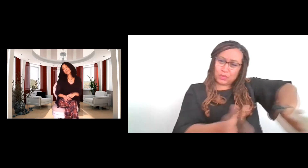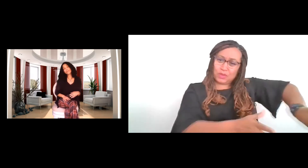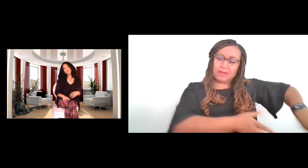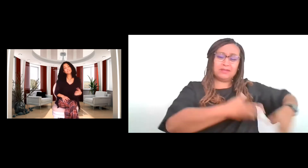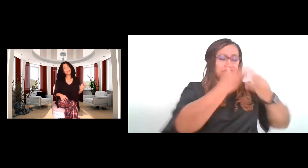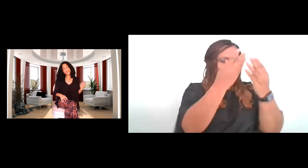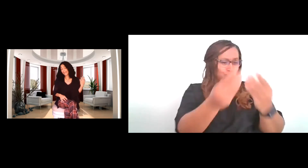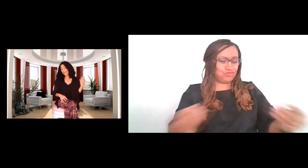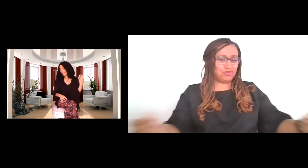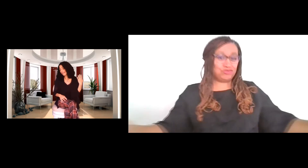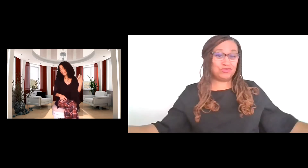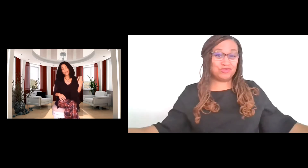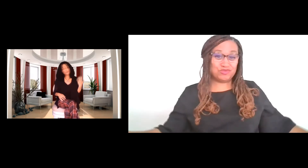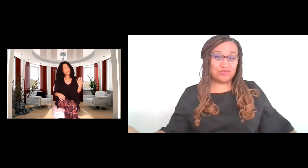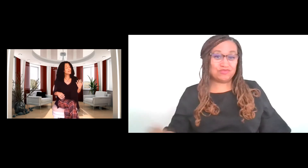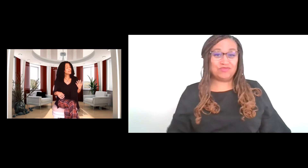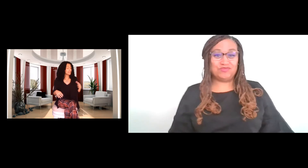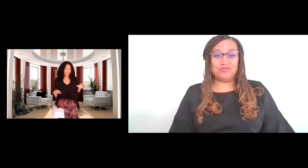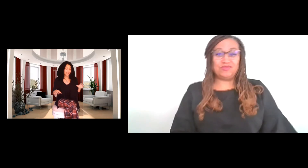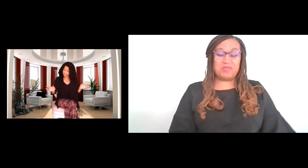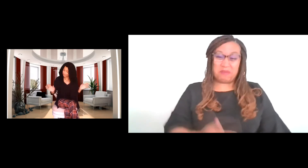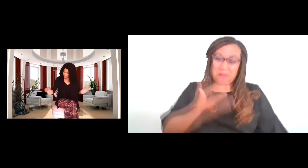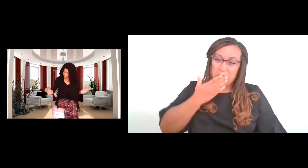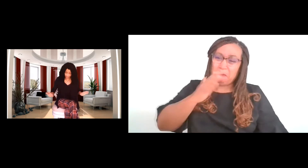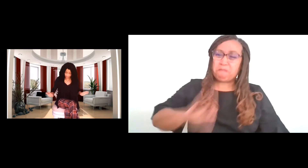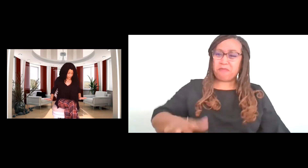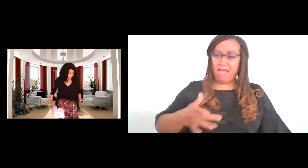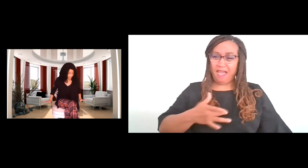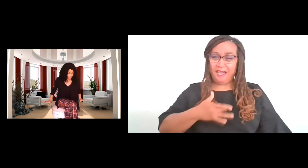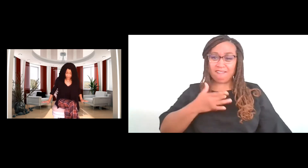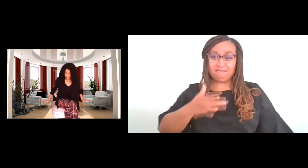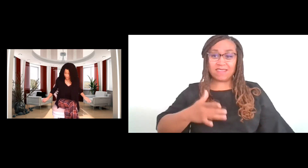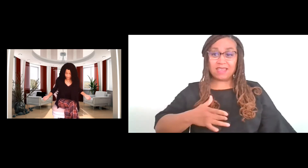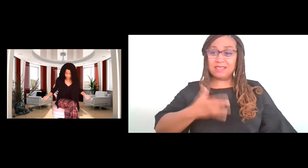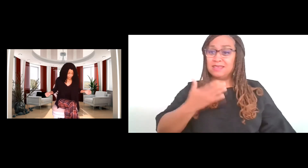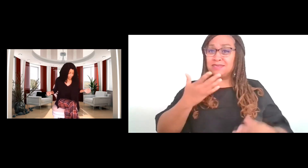gone. All of those bad feelings have